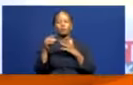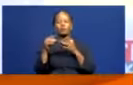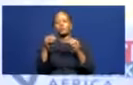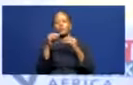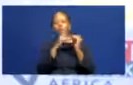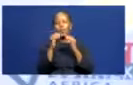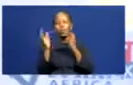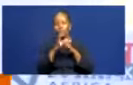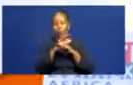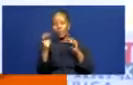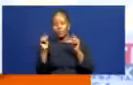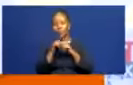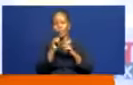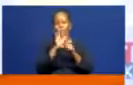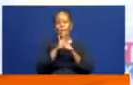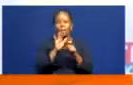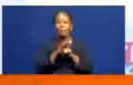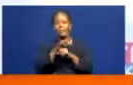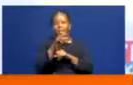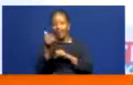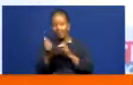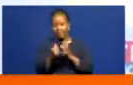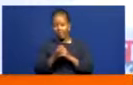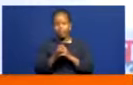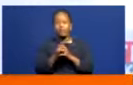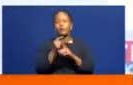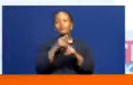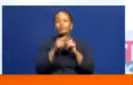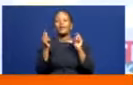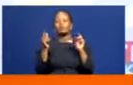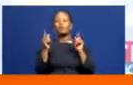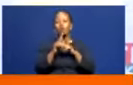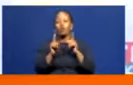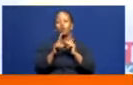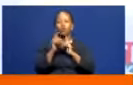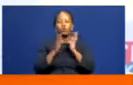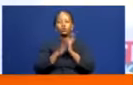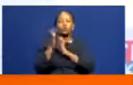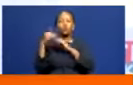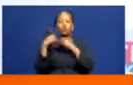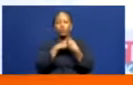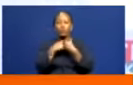others. But within these challenges lies